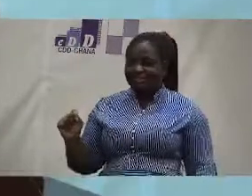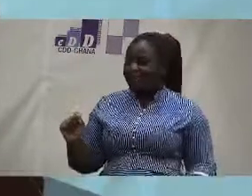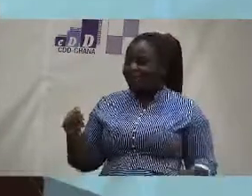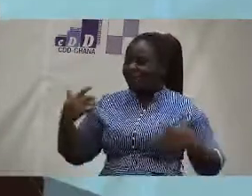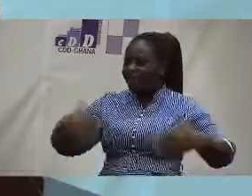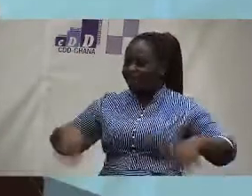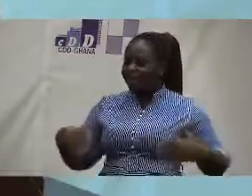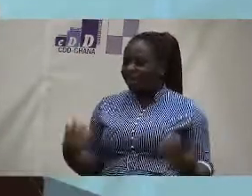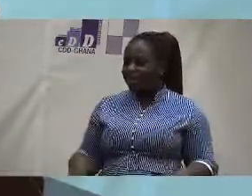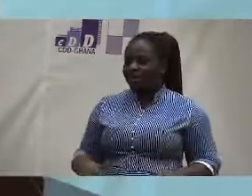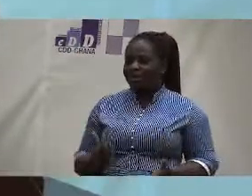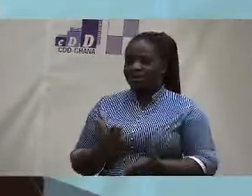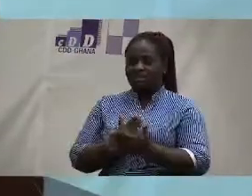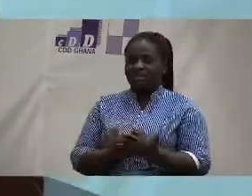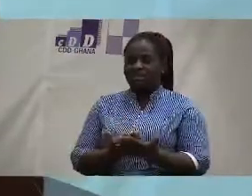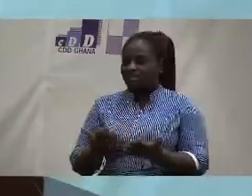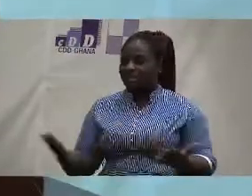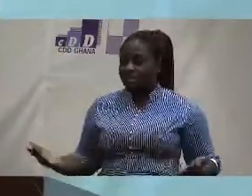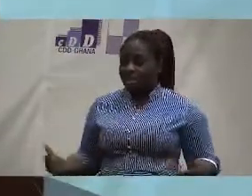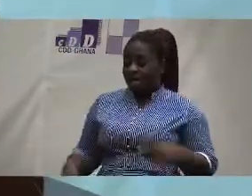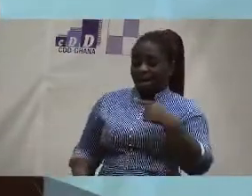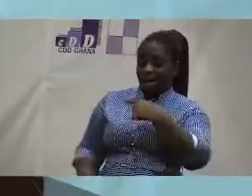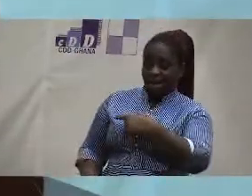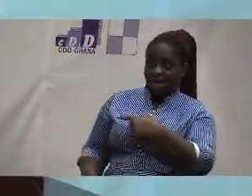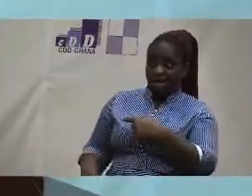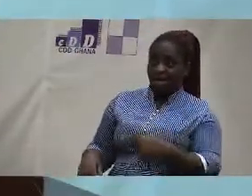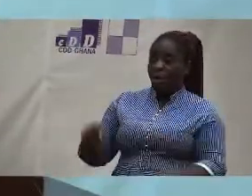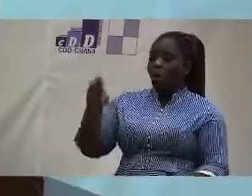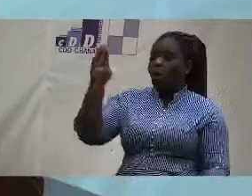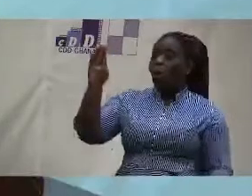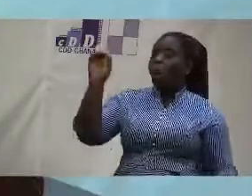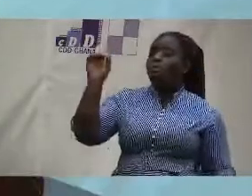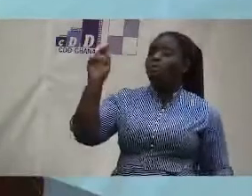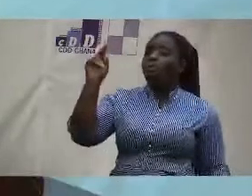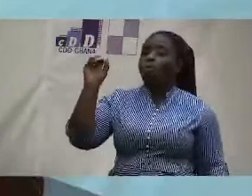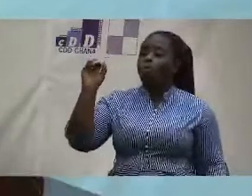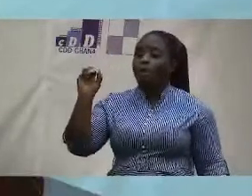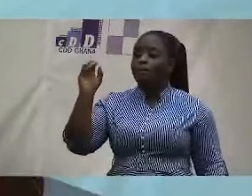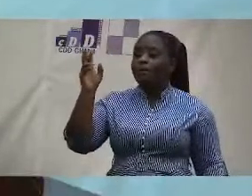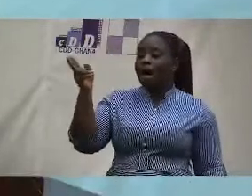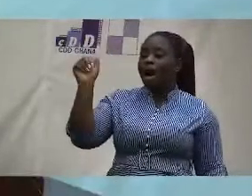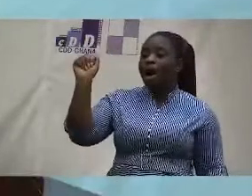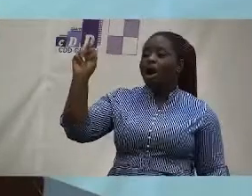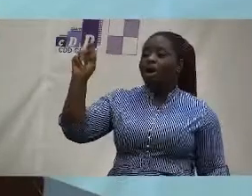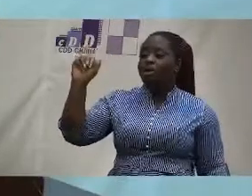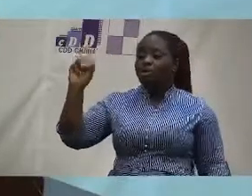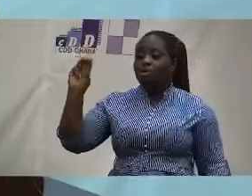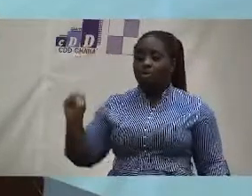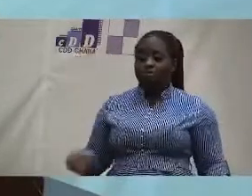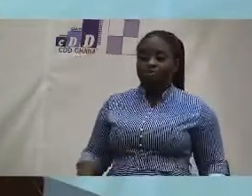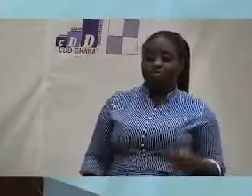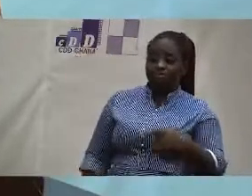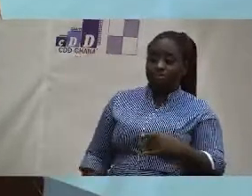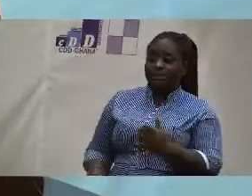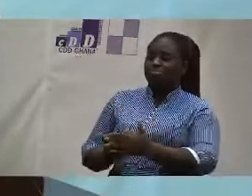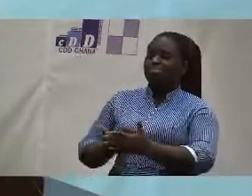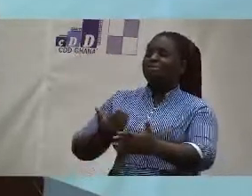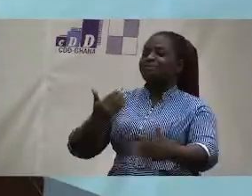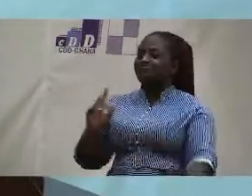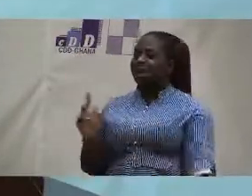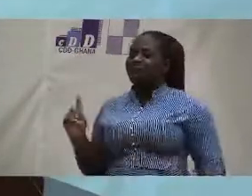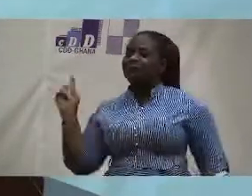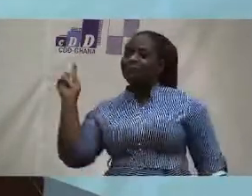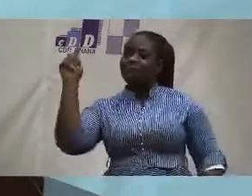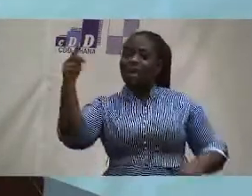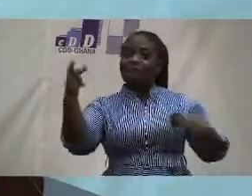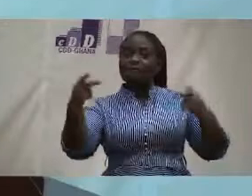access to certain areas. So in our Boko Haram area in Borno State, before we can visit